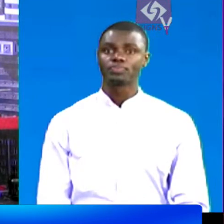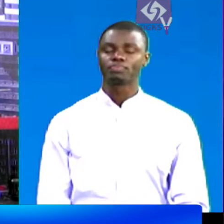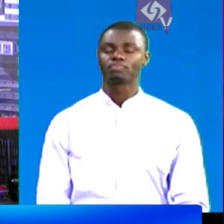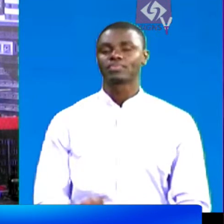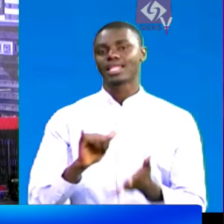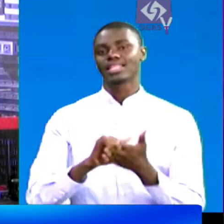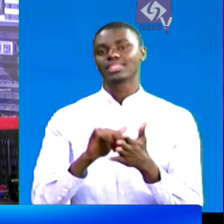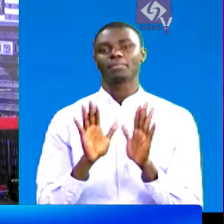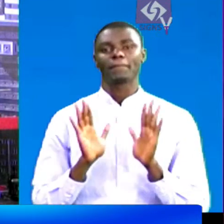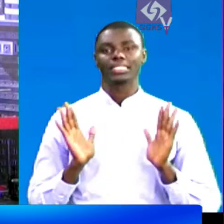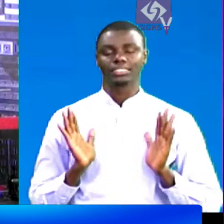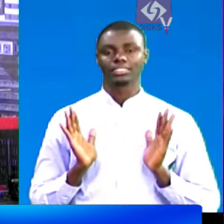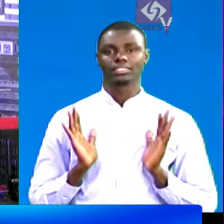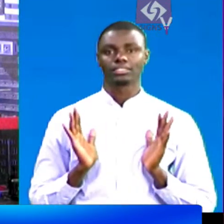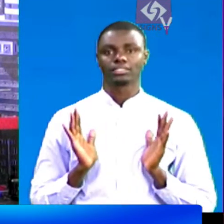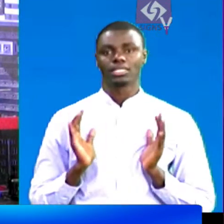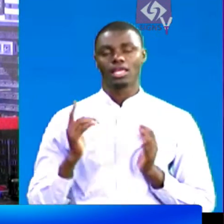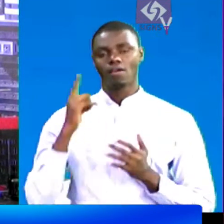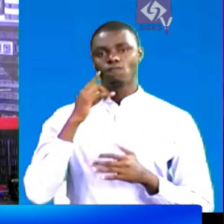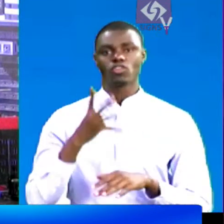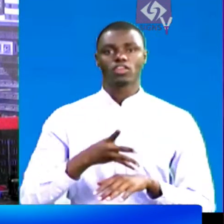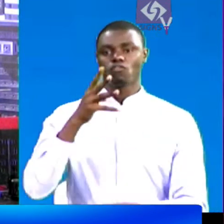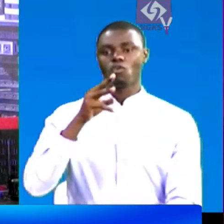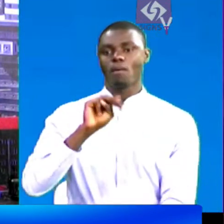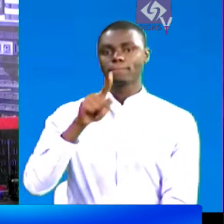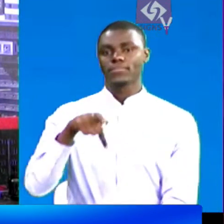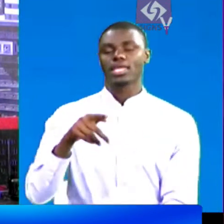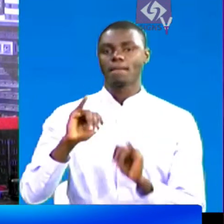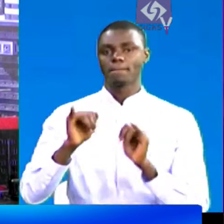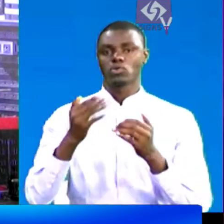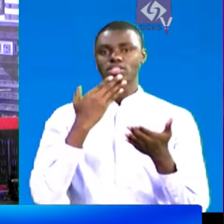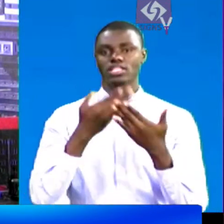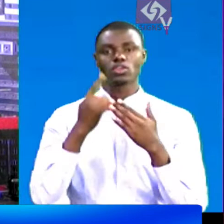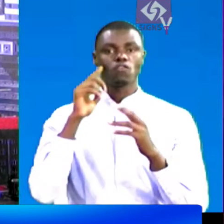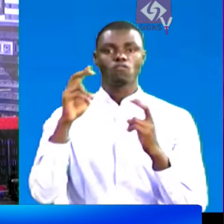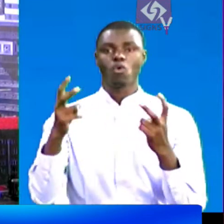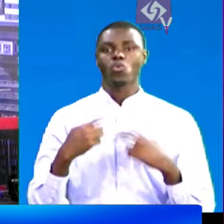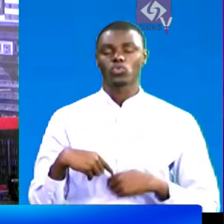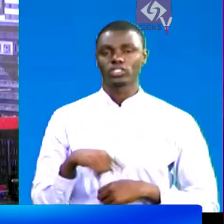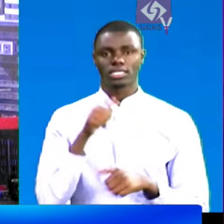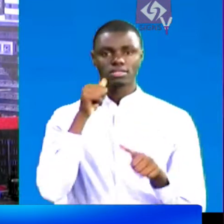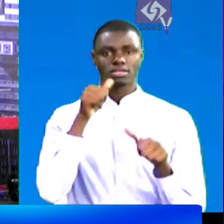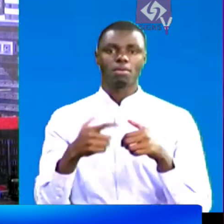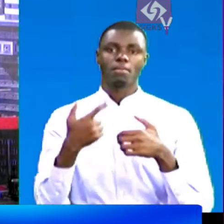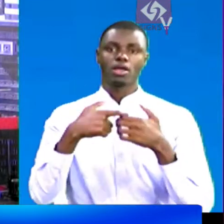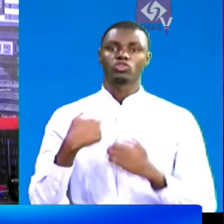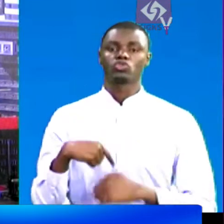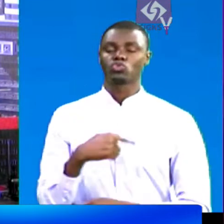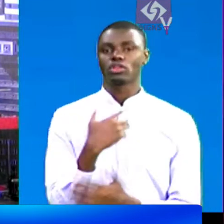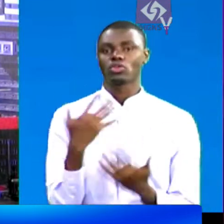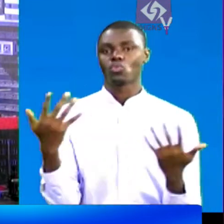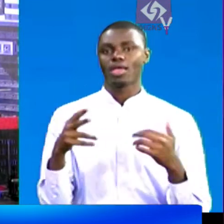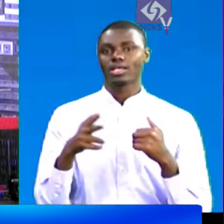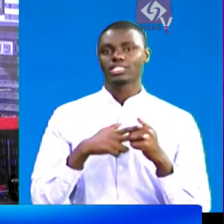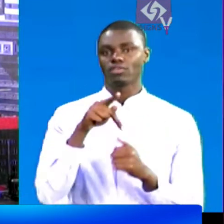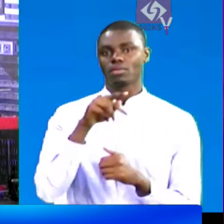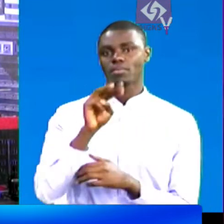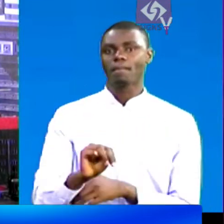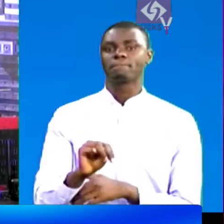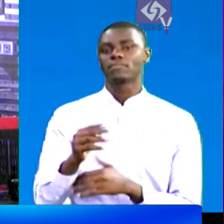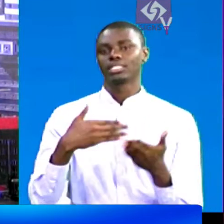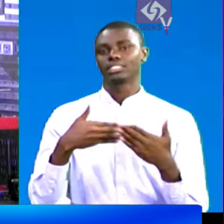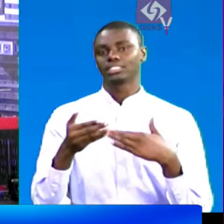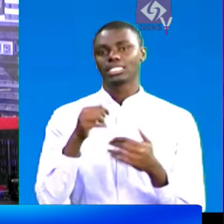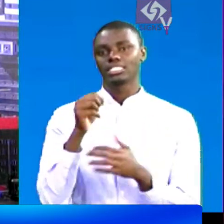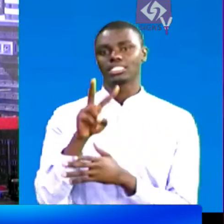Well, and that's it for the 4 p.m. news. Thank you so much for watching. Remember to join us at 7 p.m. on